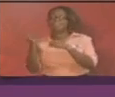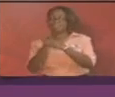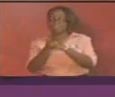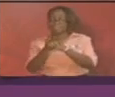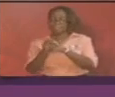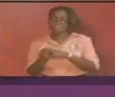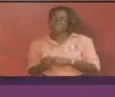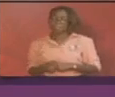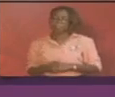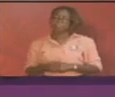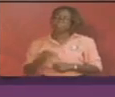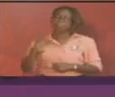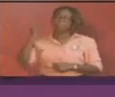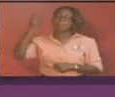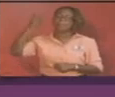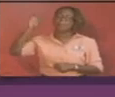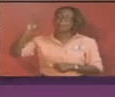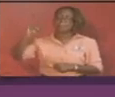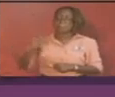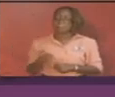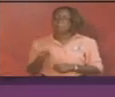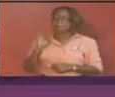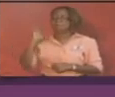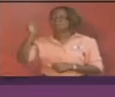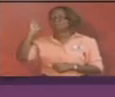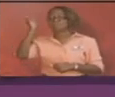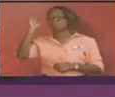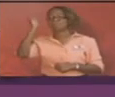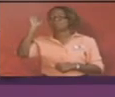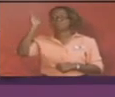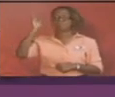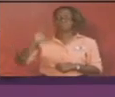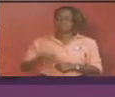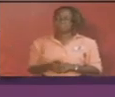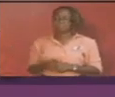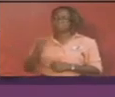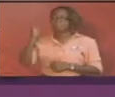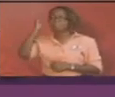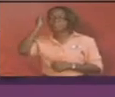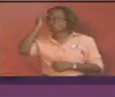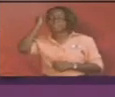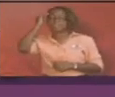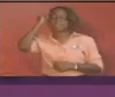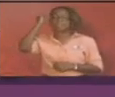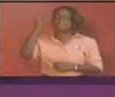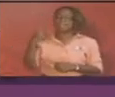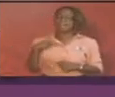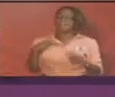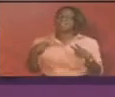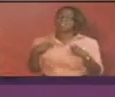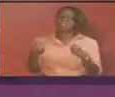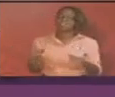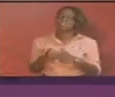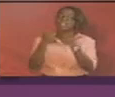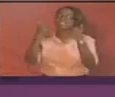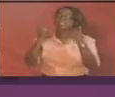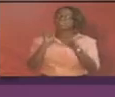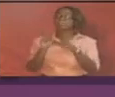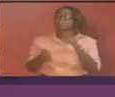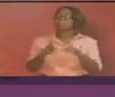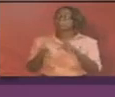Prime Minister there, he expressed concern that he's having some challenges with people accepting or even feeling confident